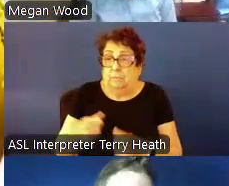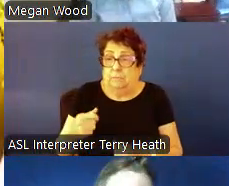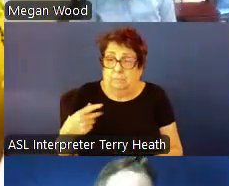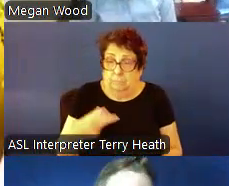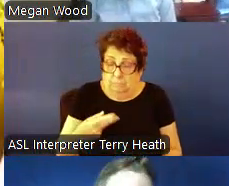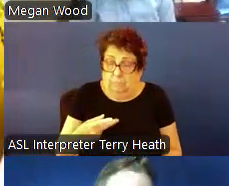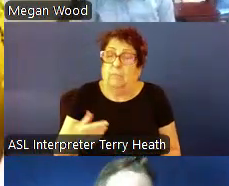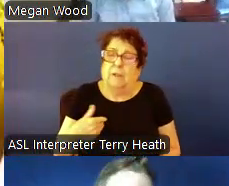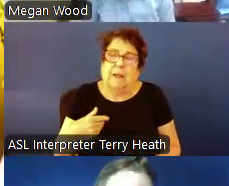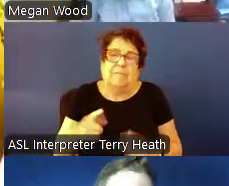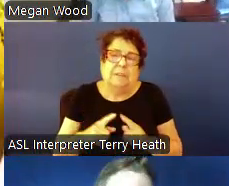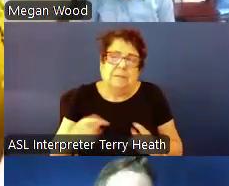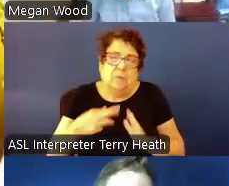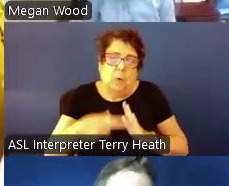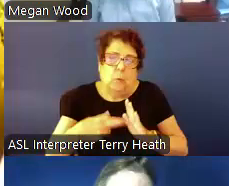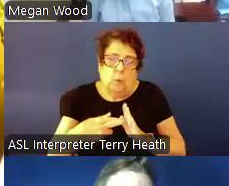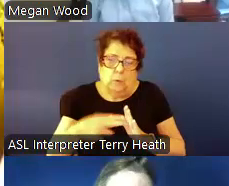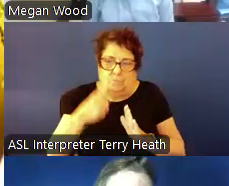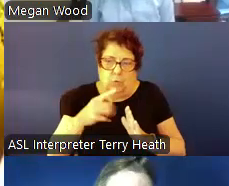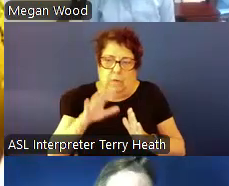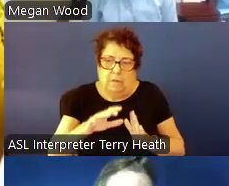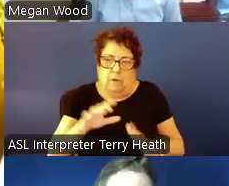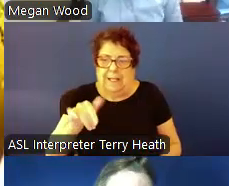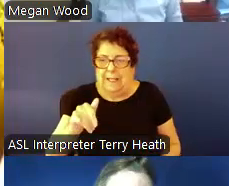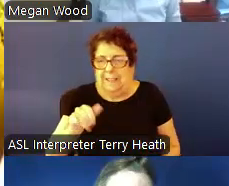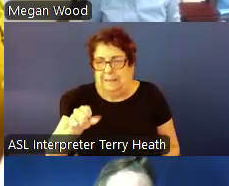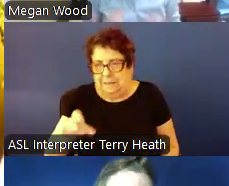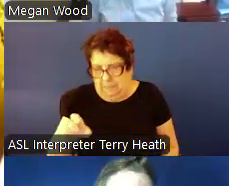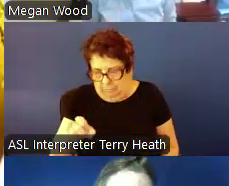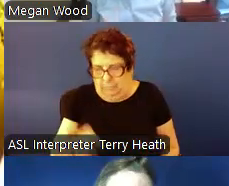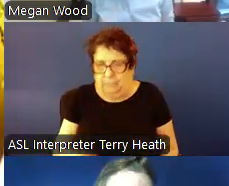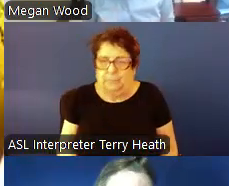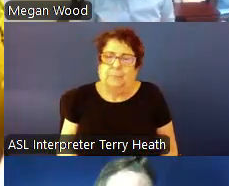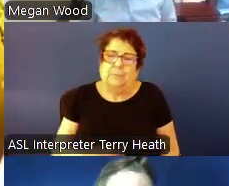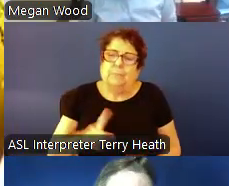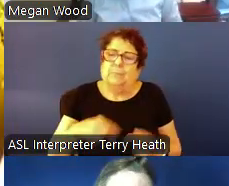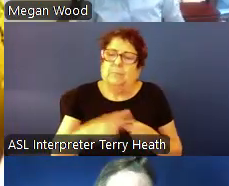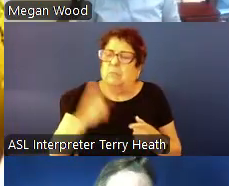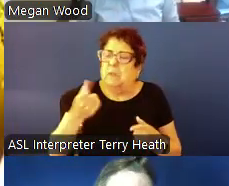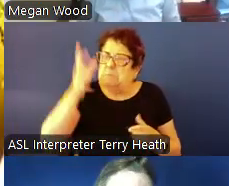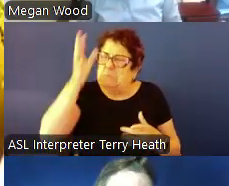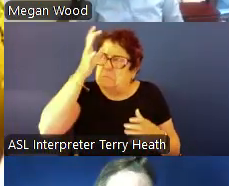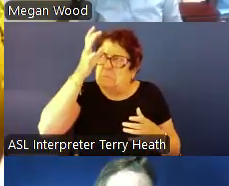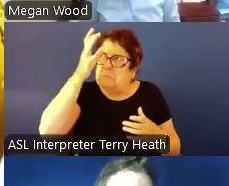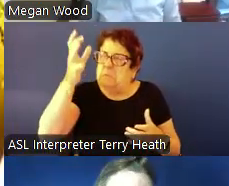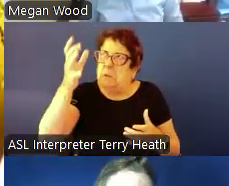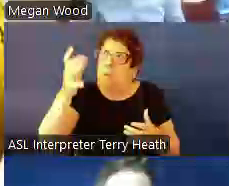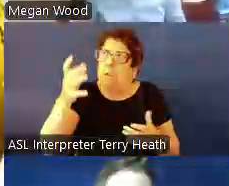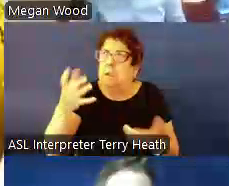case. So, it was when we were conceptualizing the project that I'm working on right